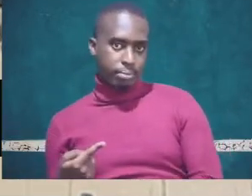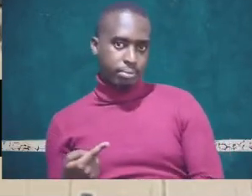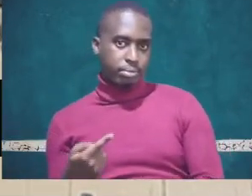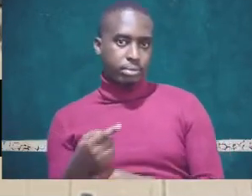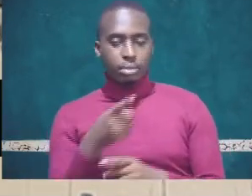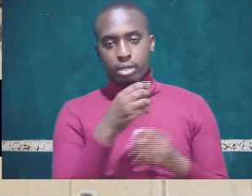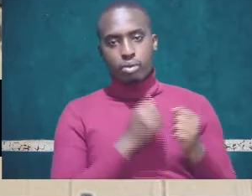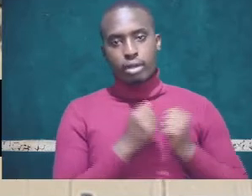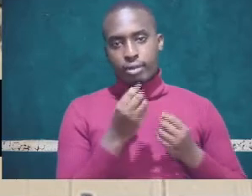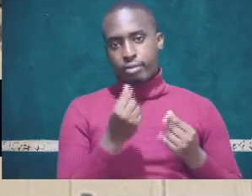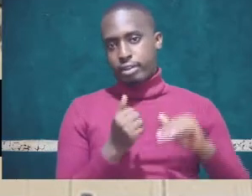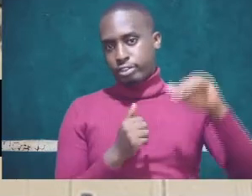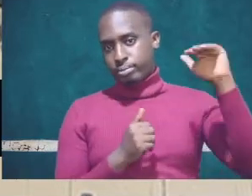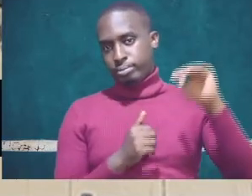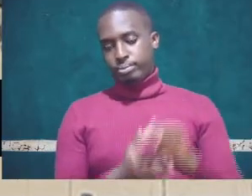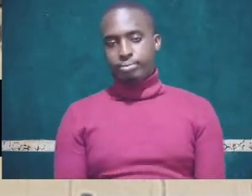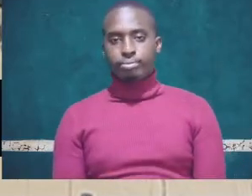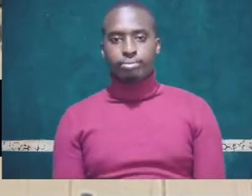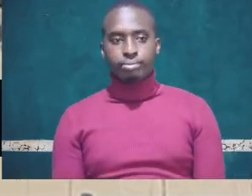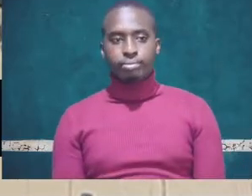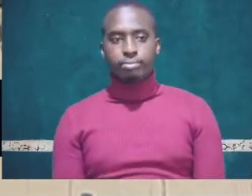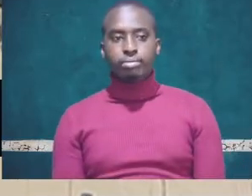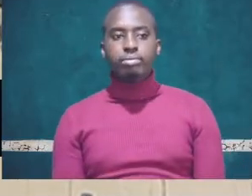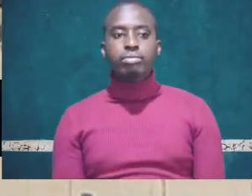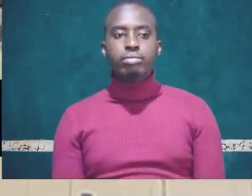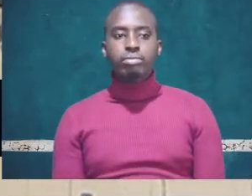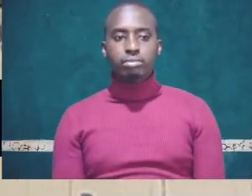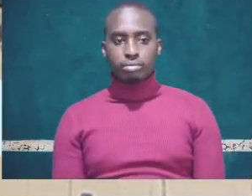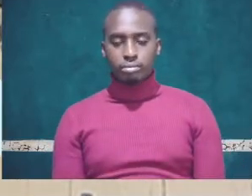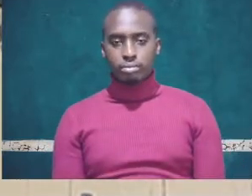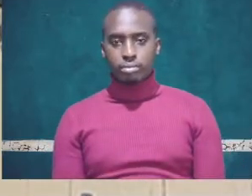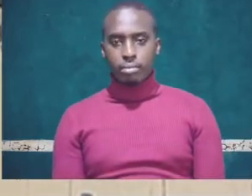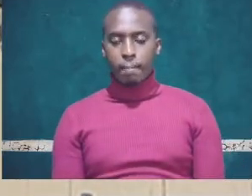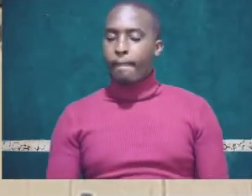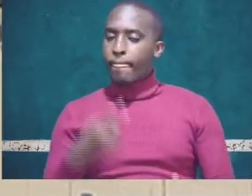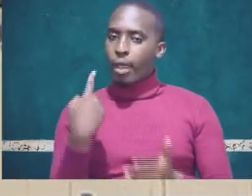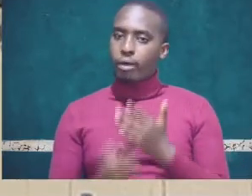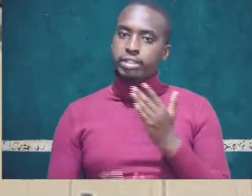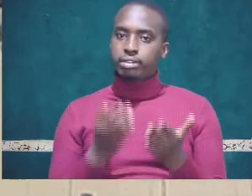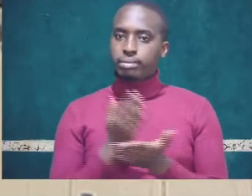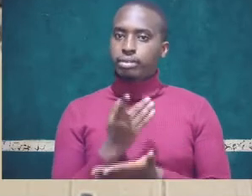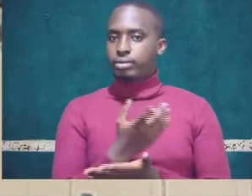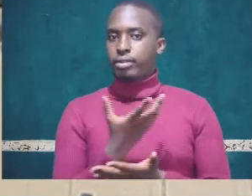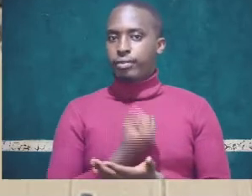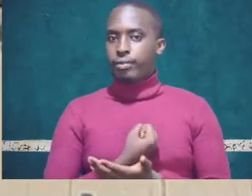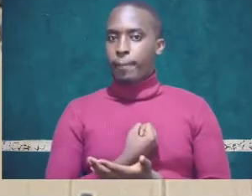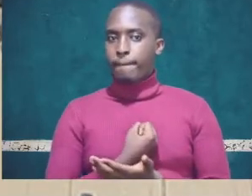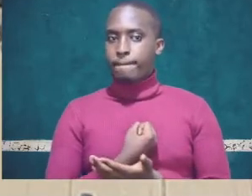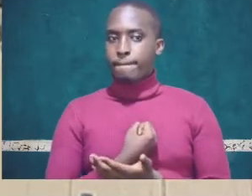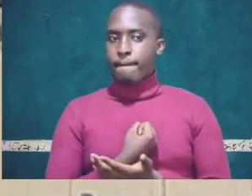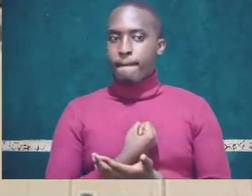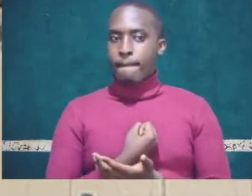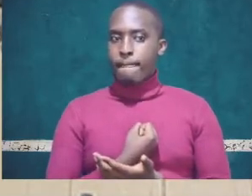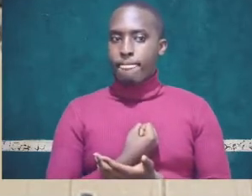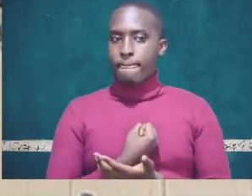our Rwandan francs, our currency units. So, what is changing here? It is quantity demanded,